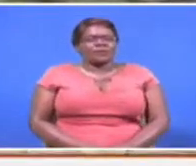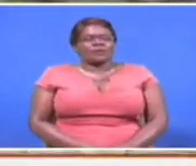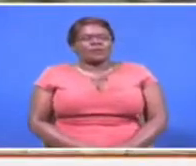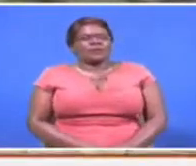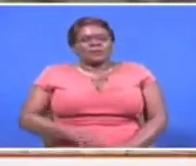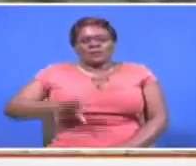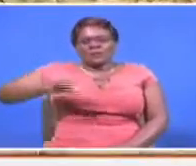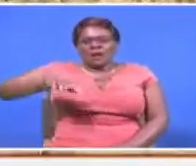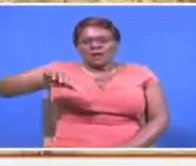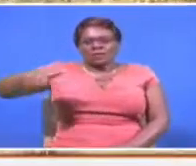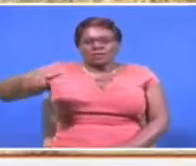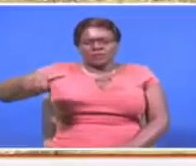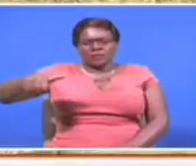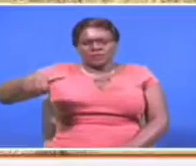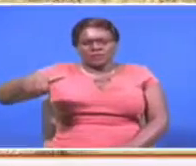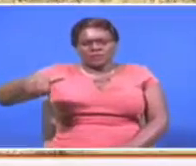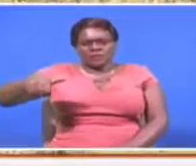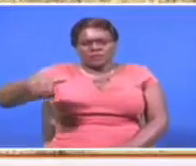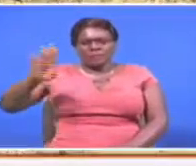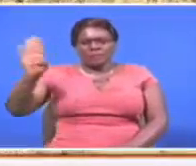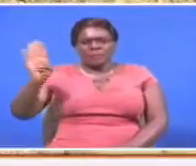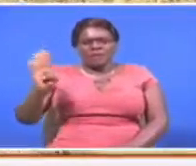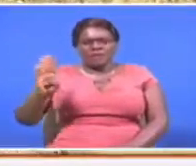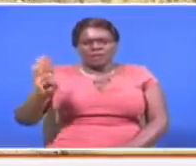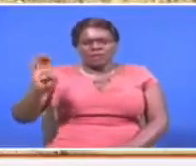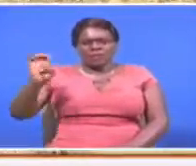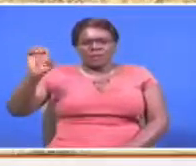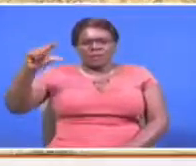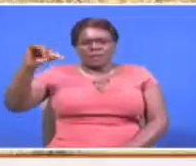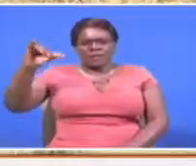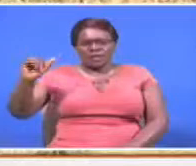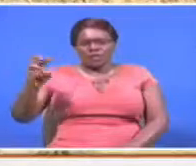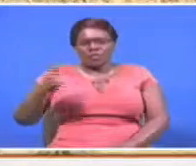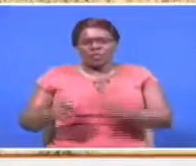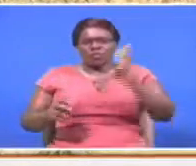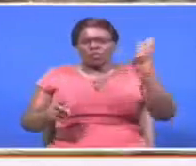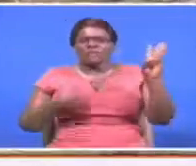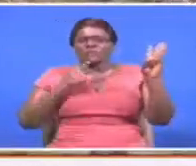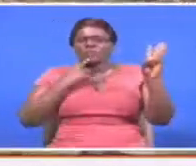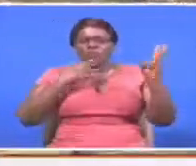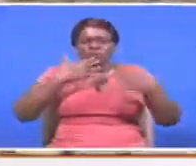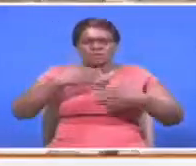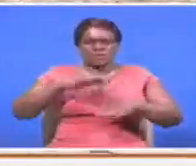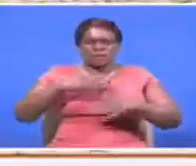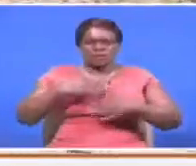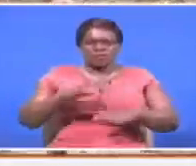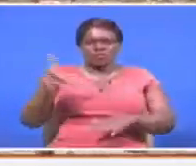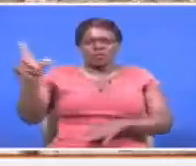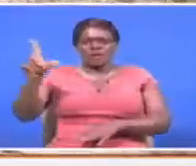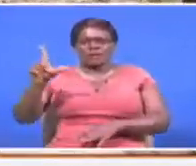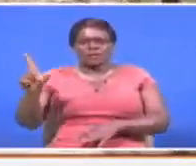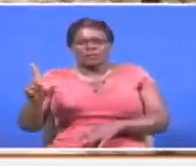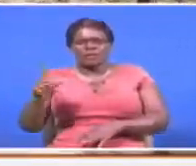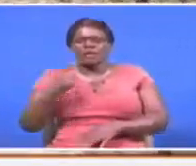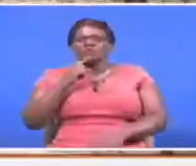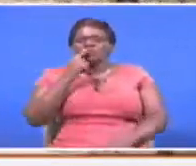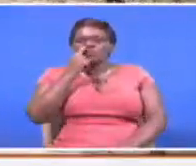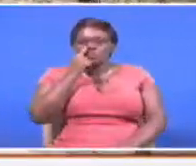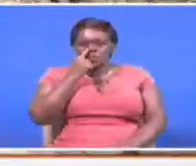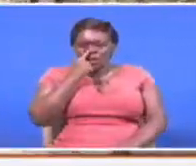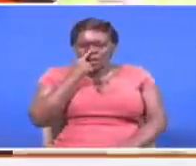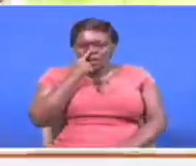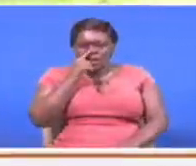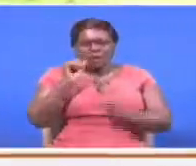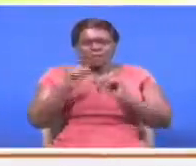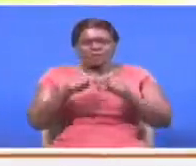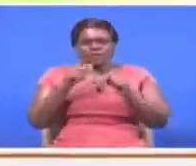The counties of Baringo, Elgeyo Marakwet, West Pokot, Samburu, Laikipia and Turkana might